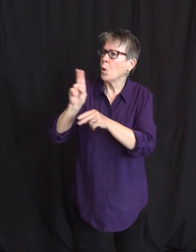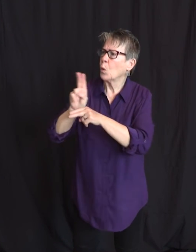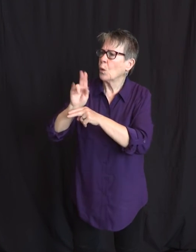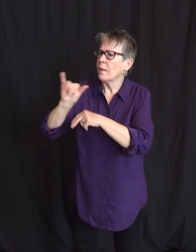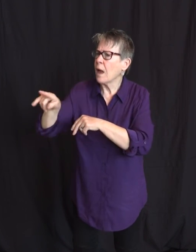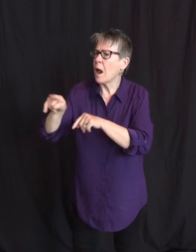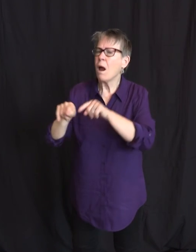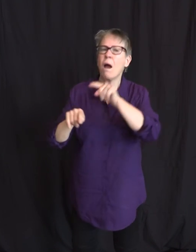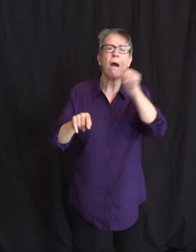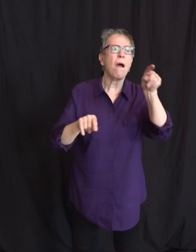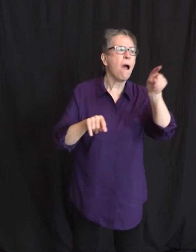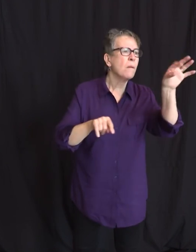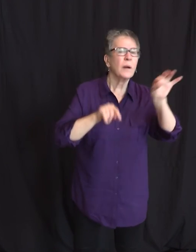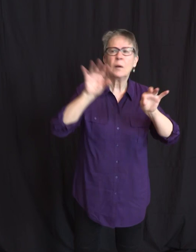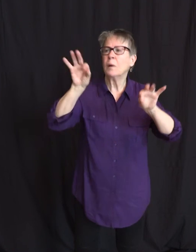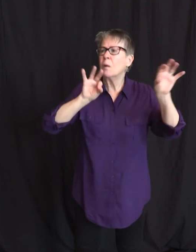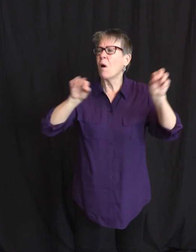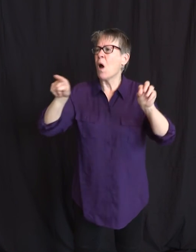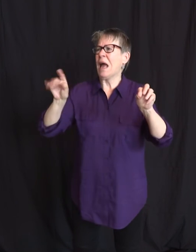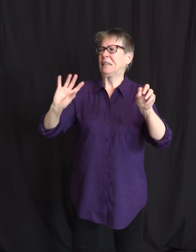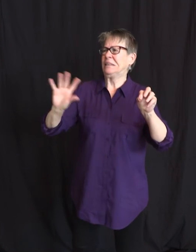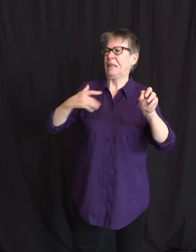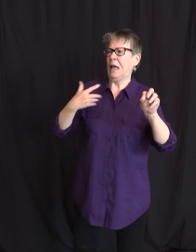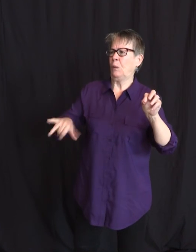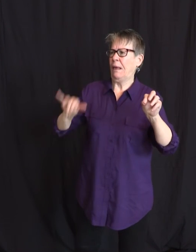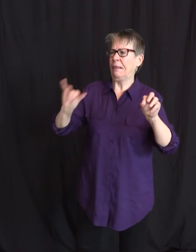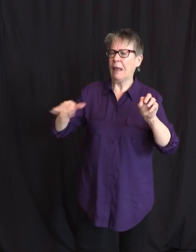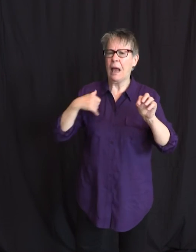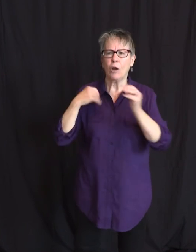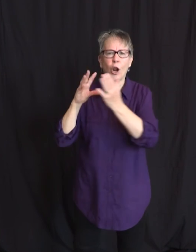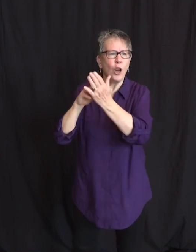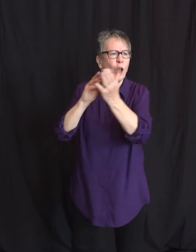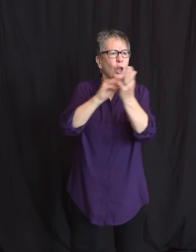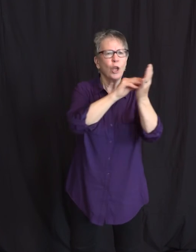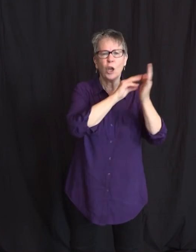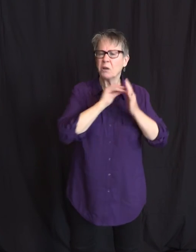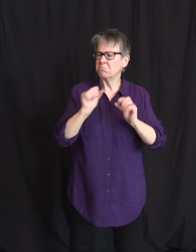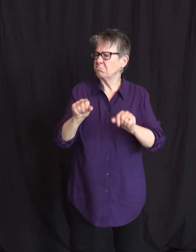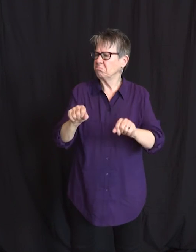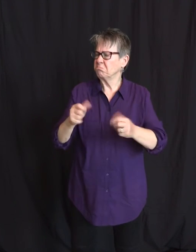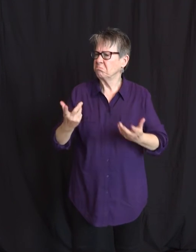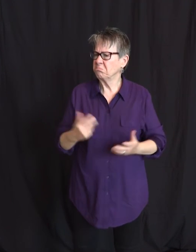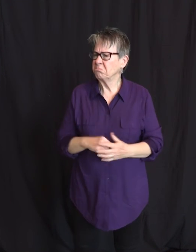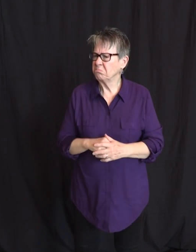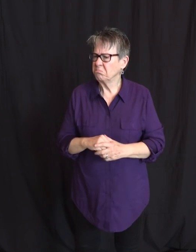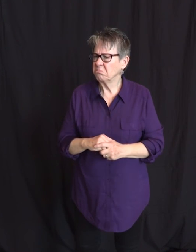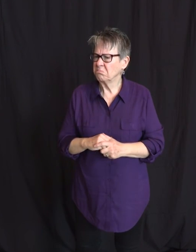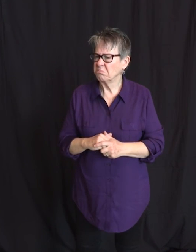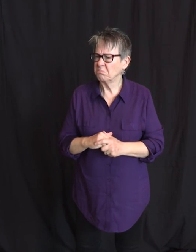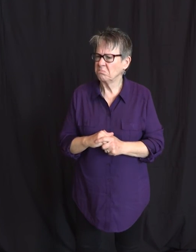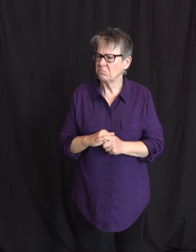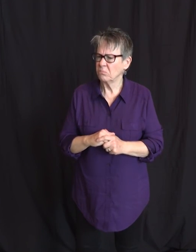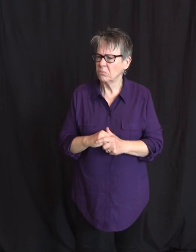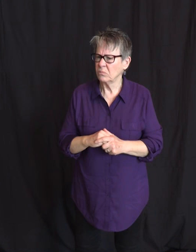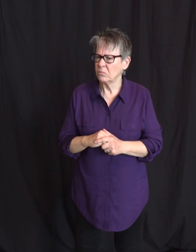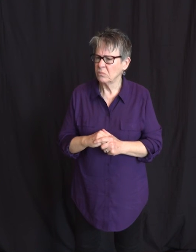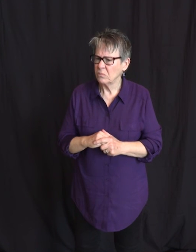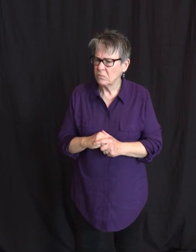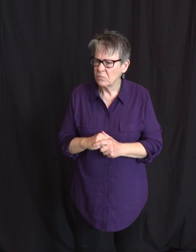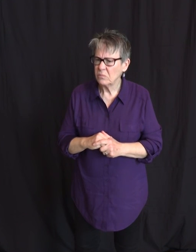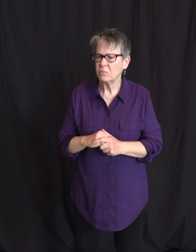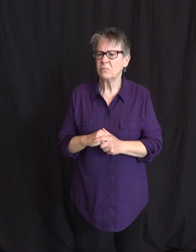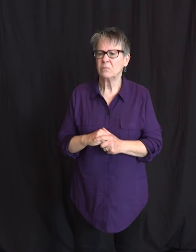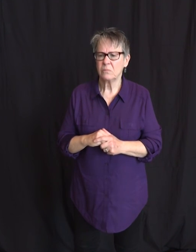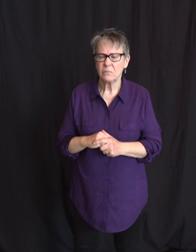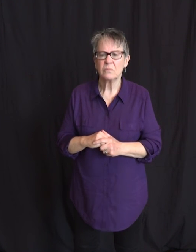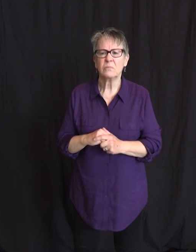B. But we've tried to come up with something which, again, every step of the way is